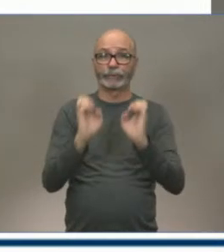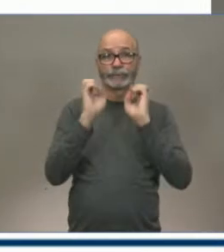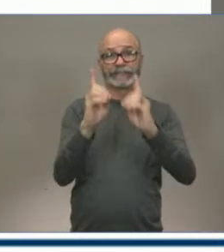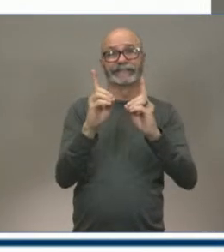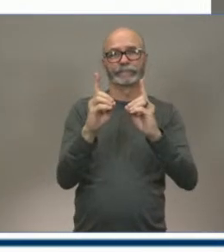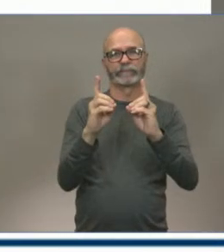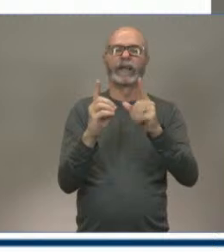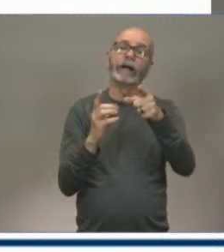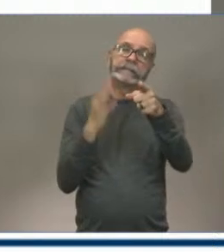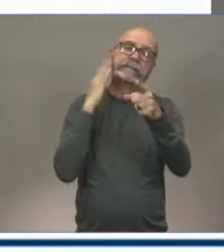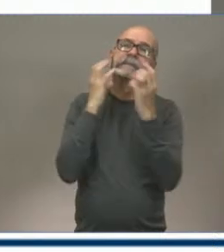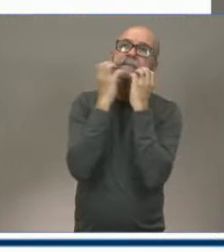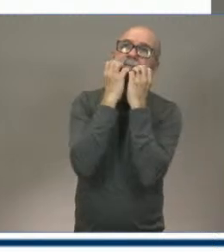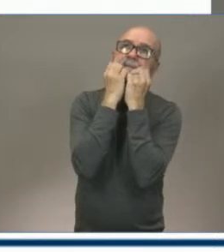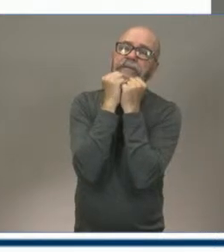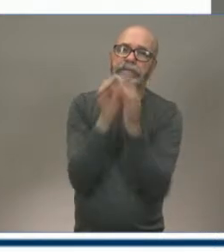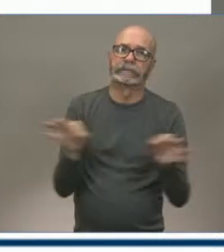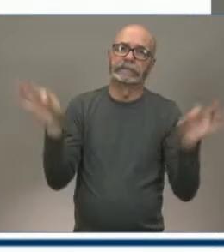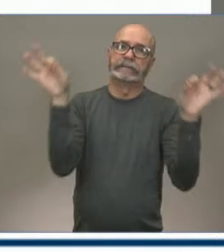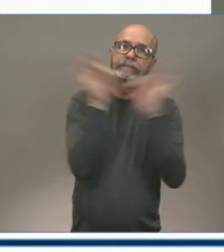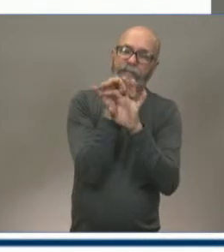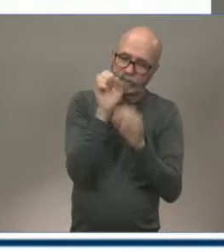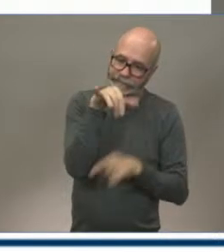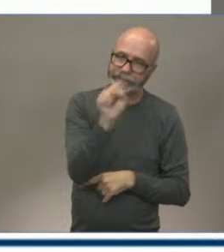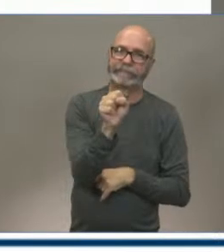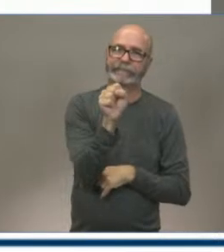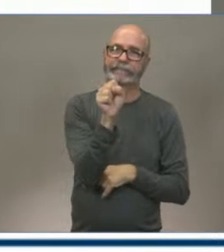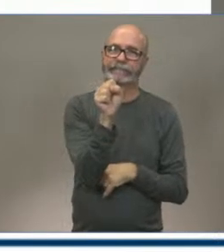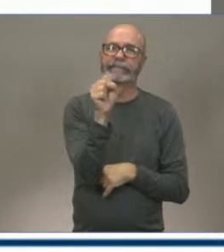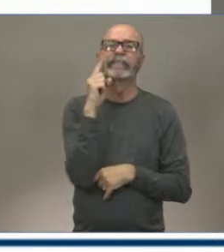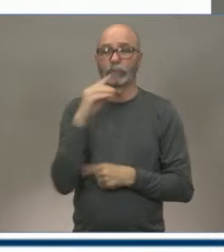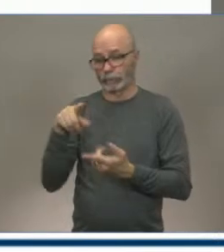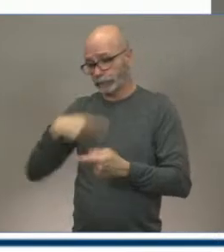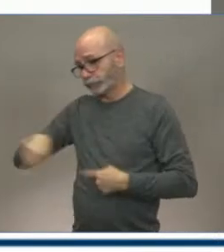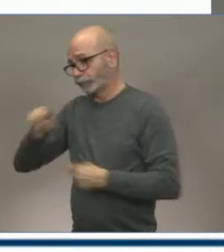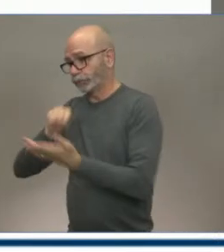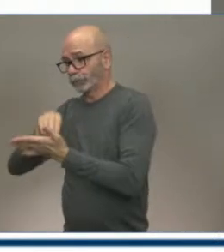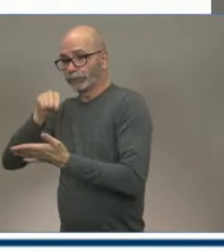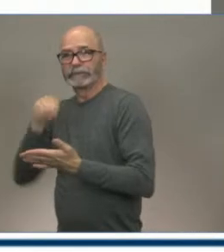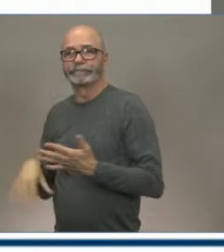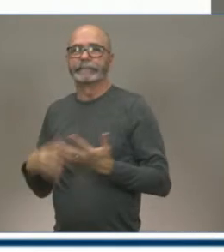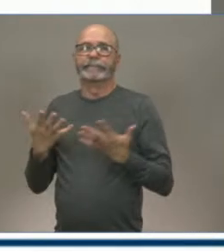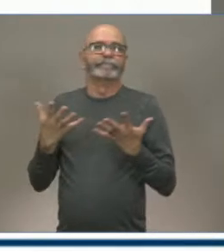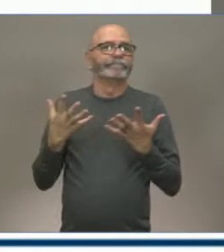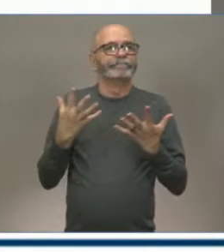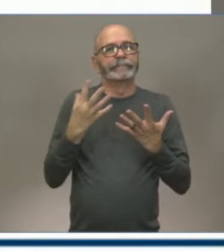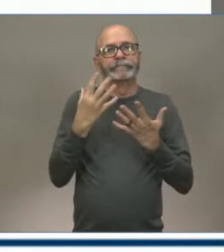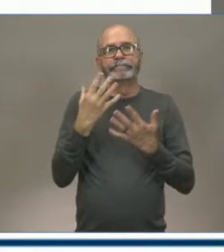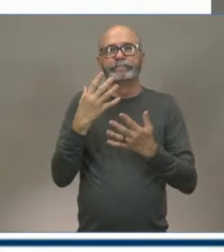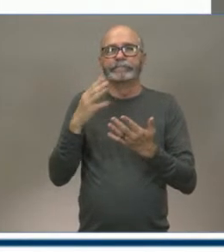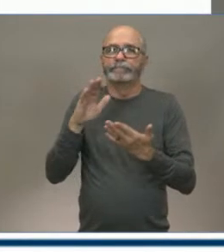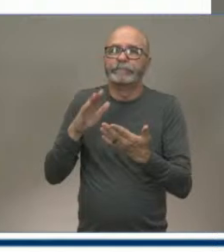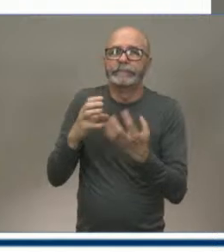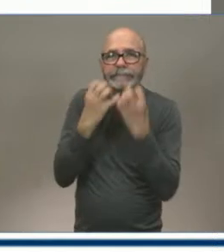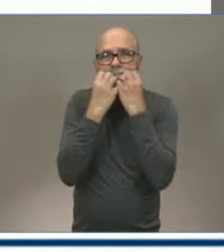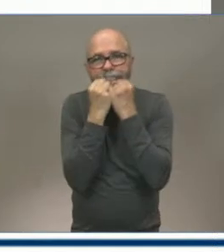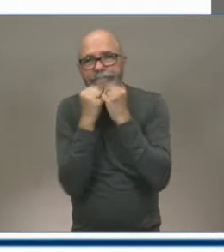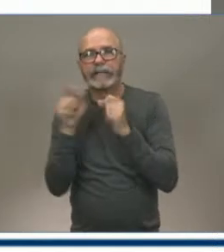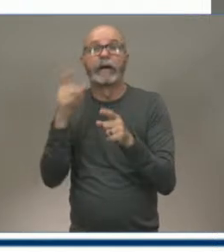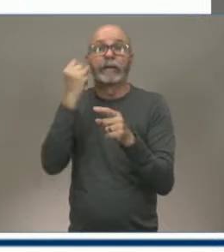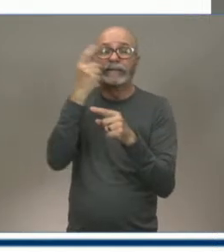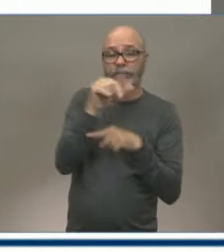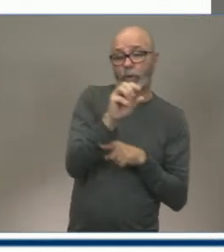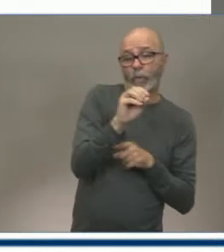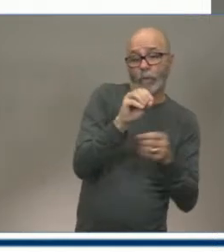important part for students' education and in life in our schools, and that COVID-19 has had a